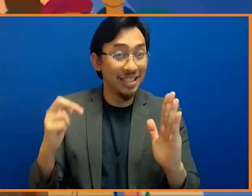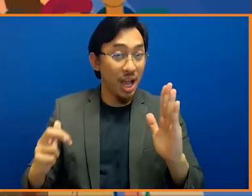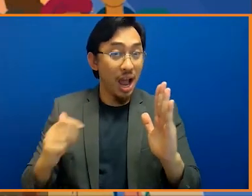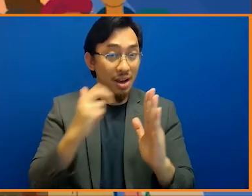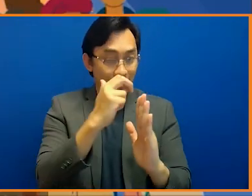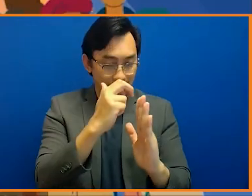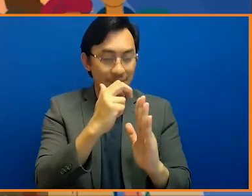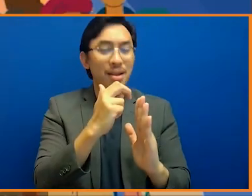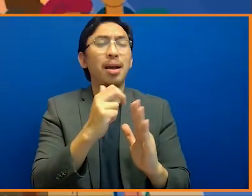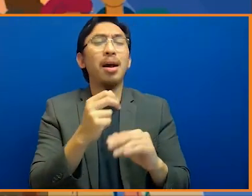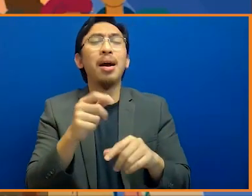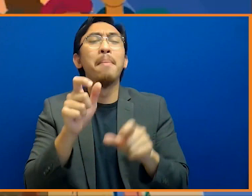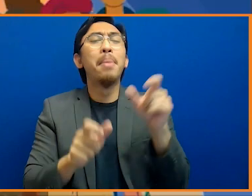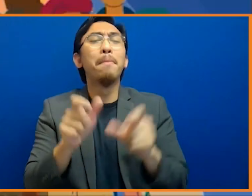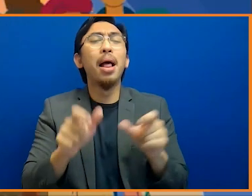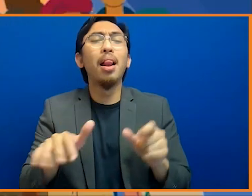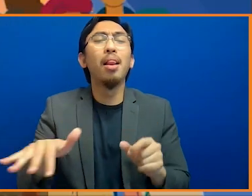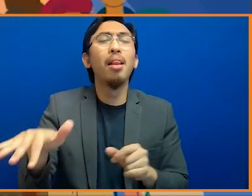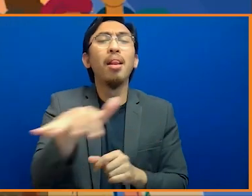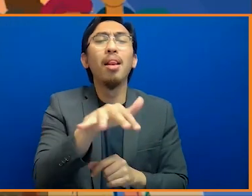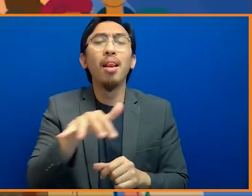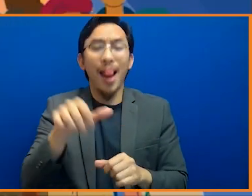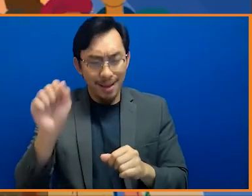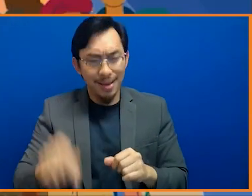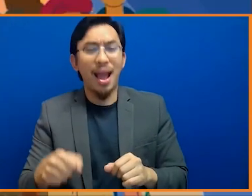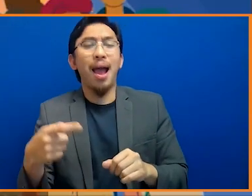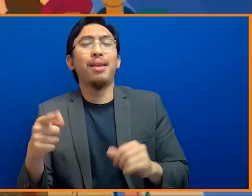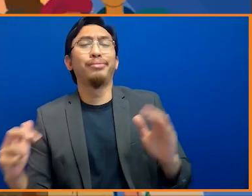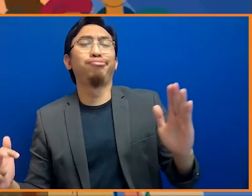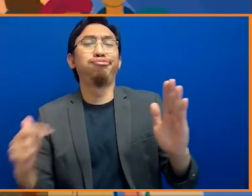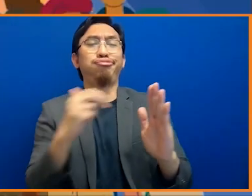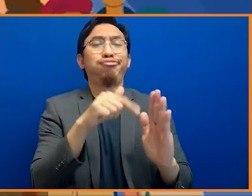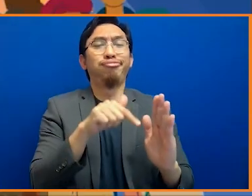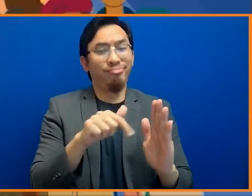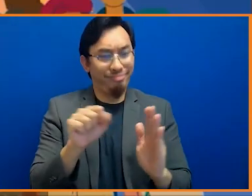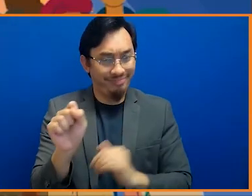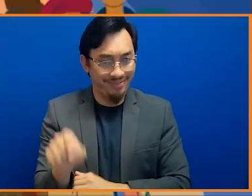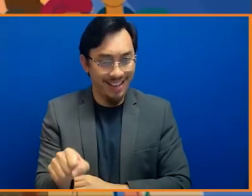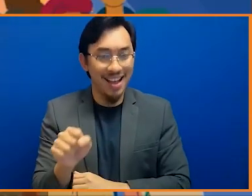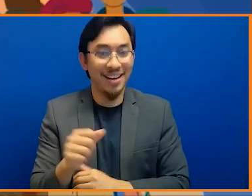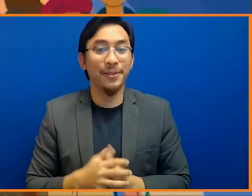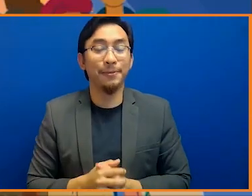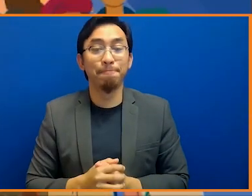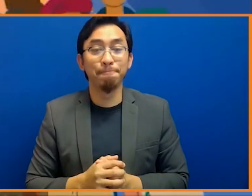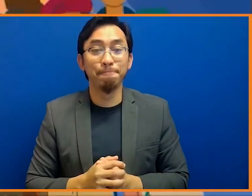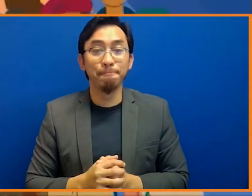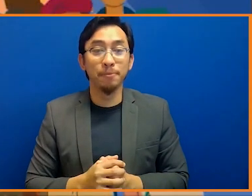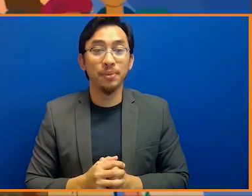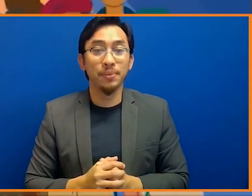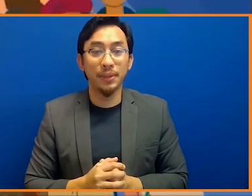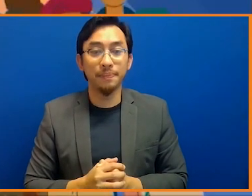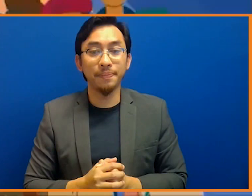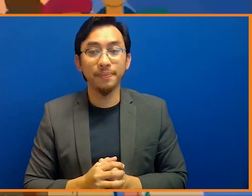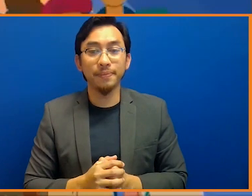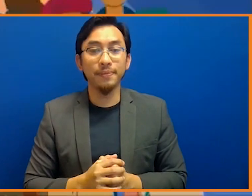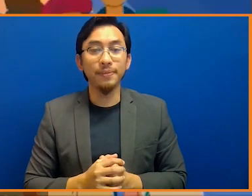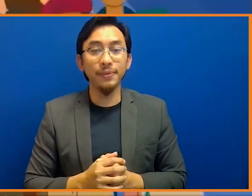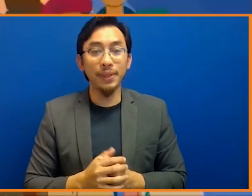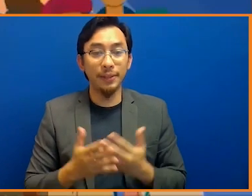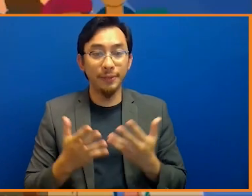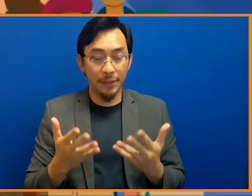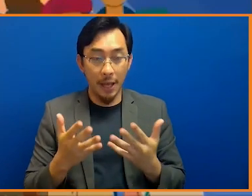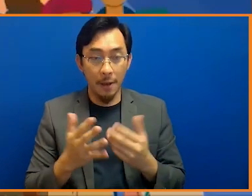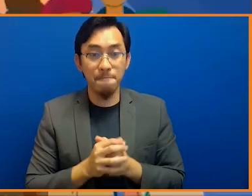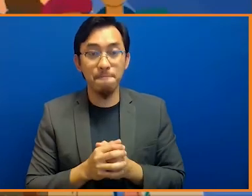stairway, so people can use reach that level to evacuate themselves. Now, the single